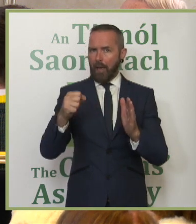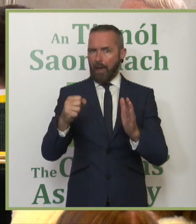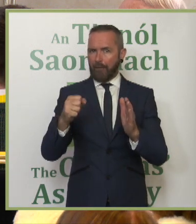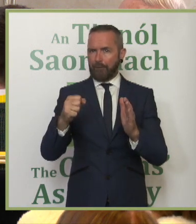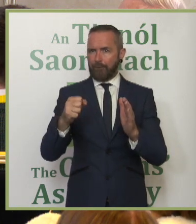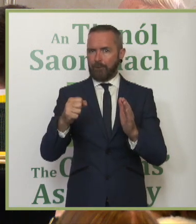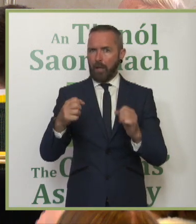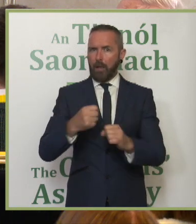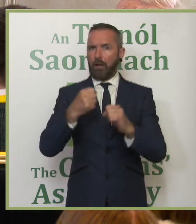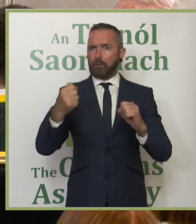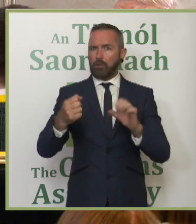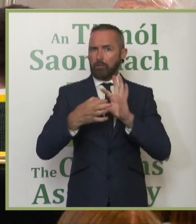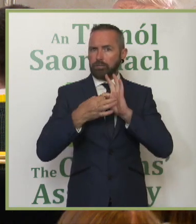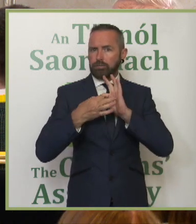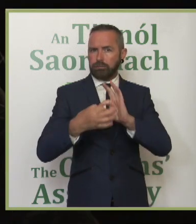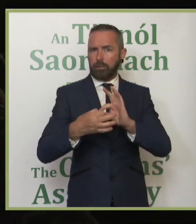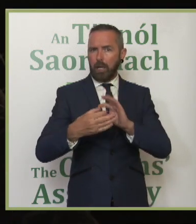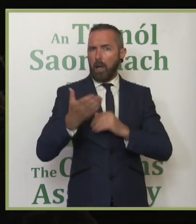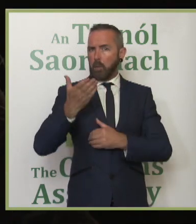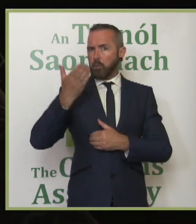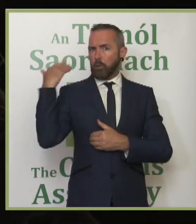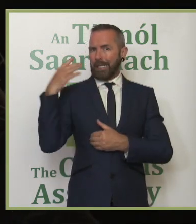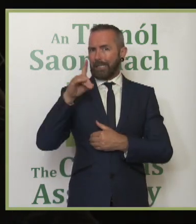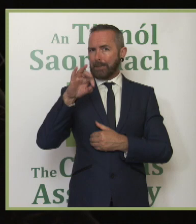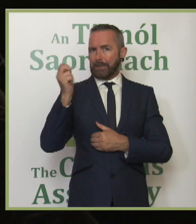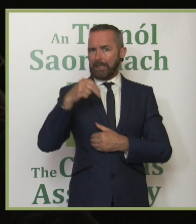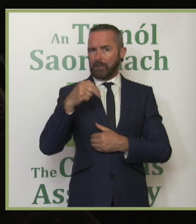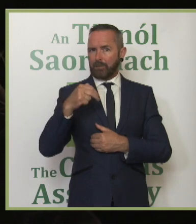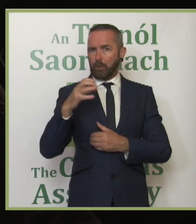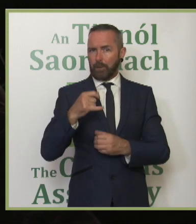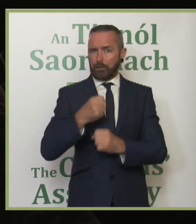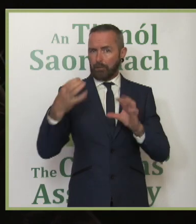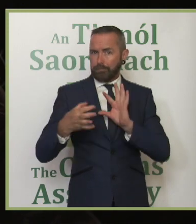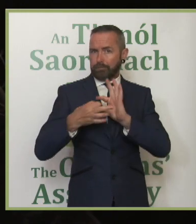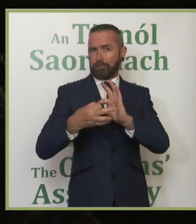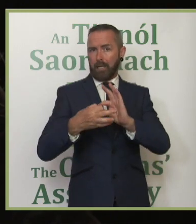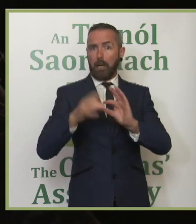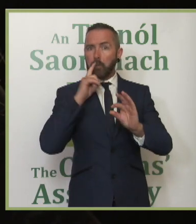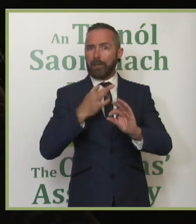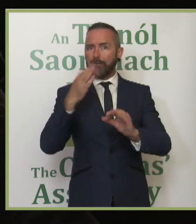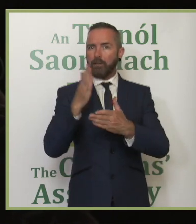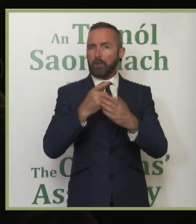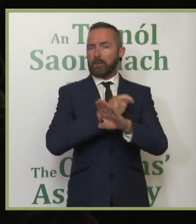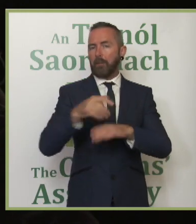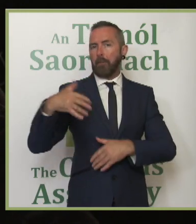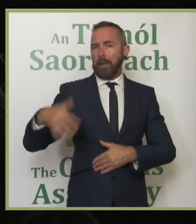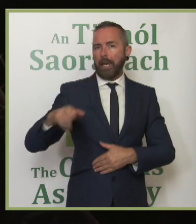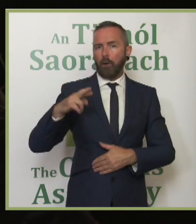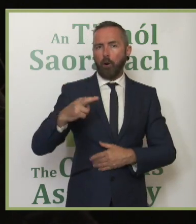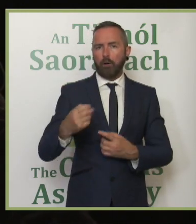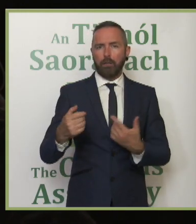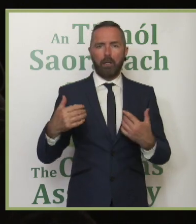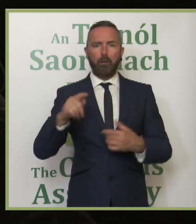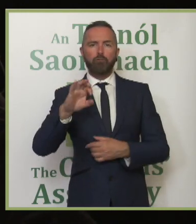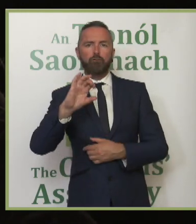doesn't necessarily have to be activated. But if they do have a pain or a trauma, that will raise the likelihood of